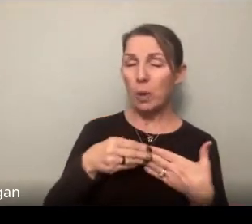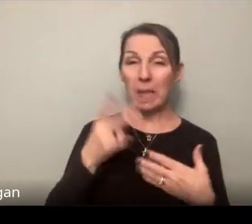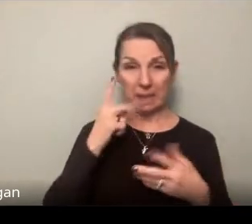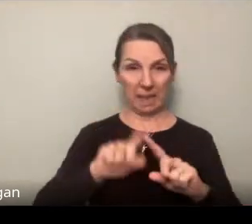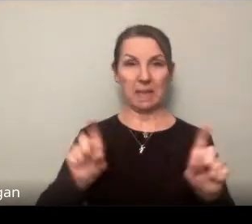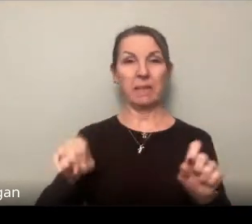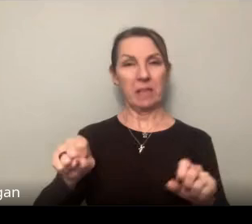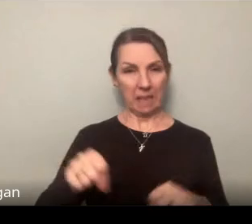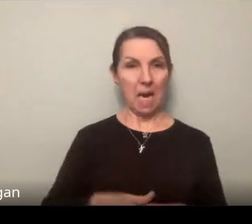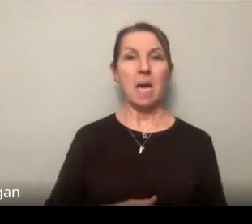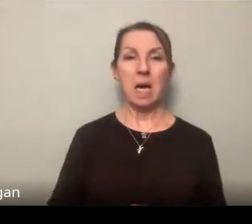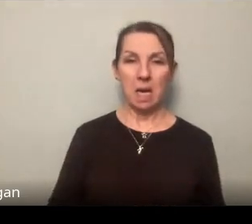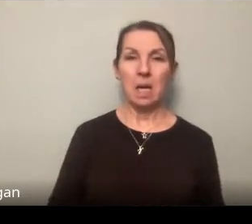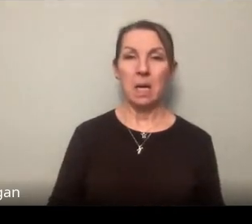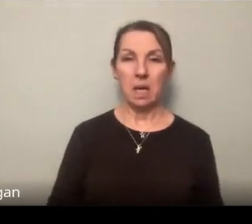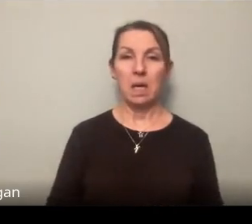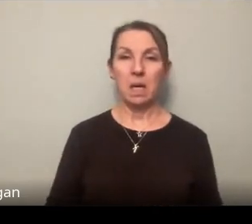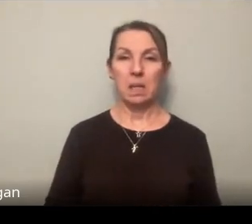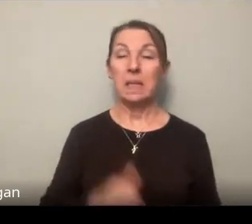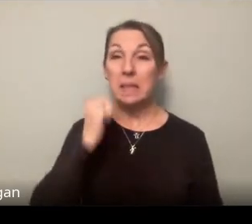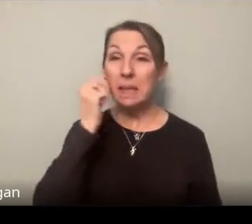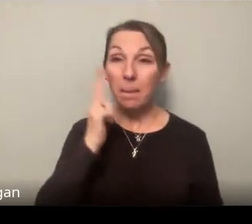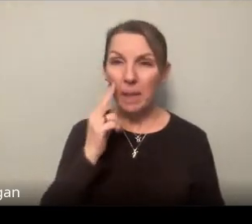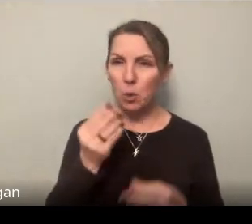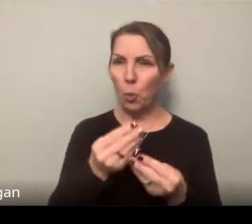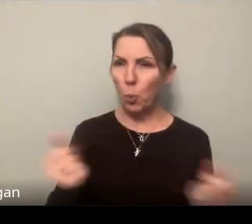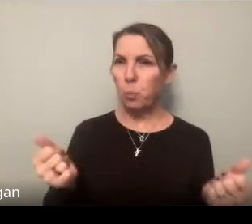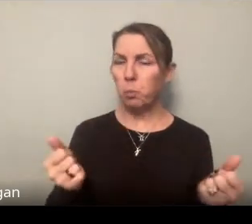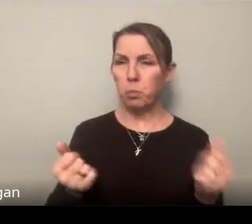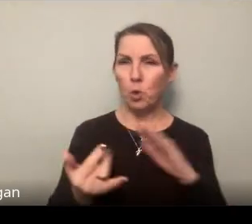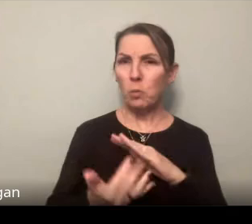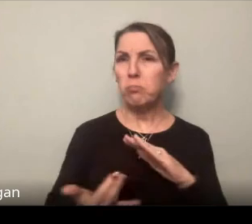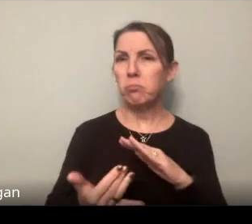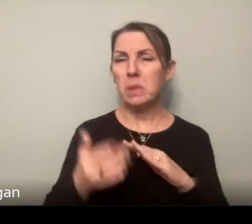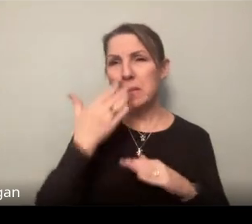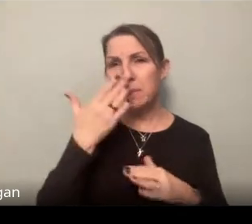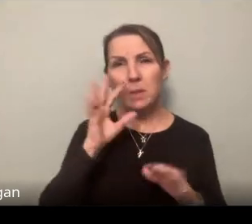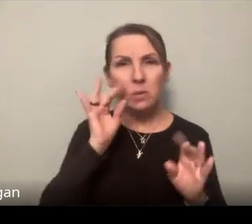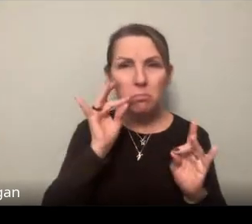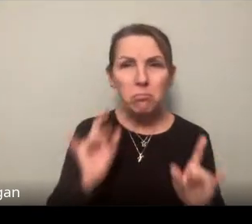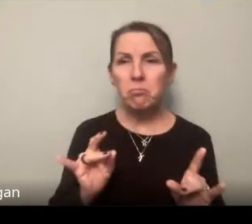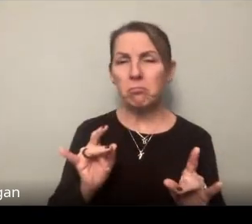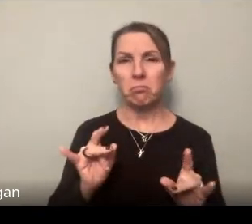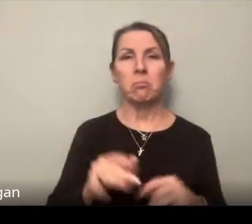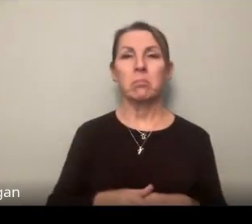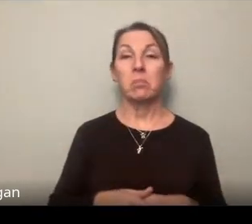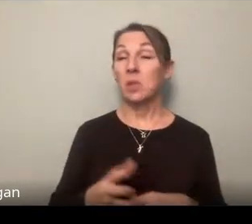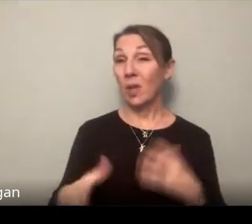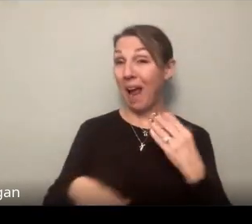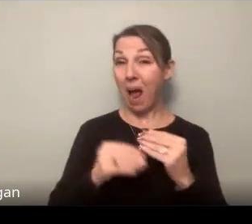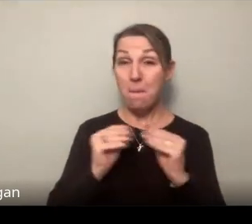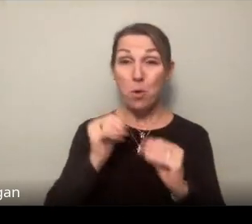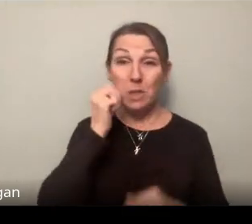too. difference, yeah. The spinach did cook down really. It smells terrific. It did cook down. We could put a little more in.